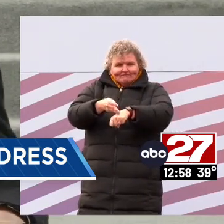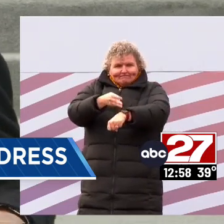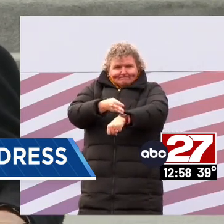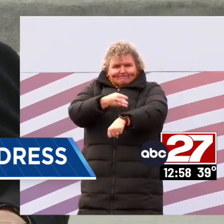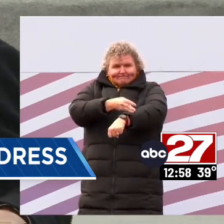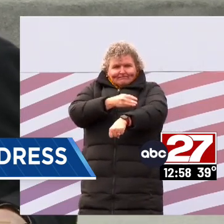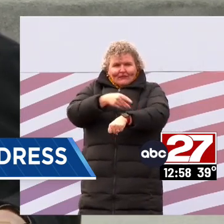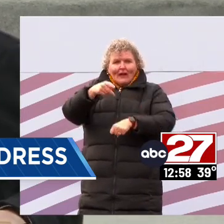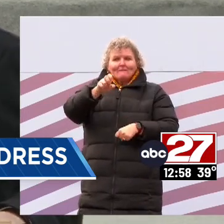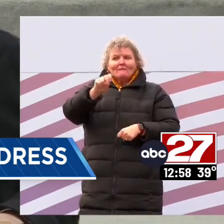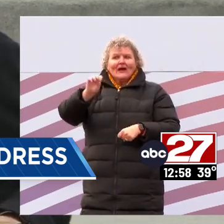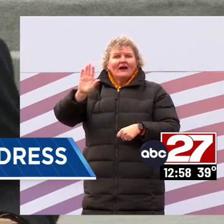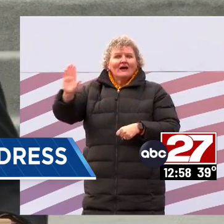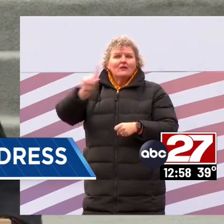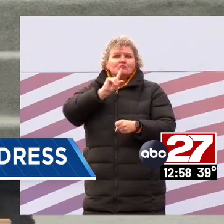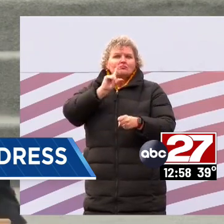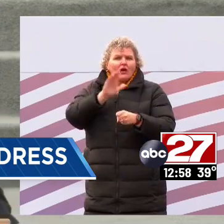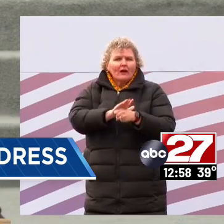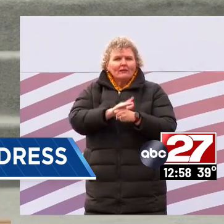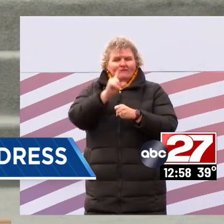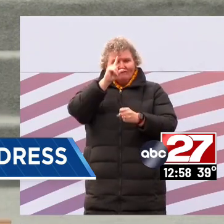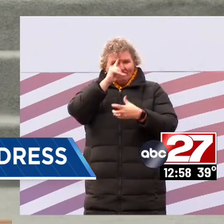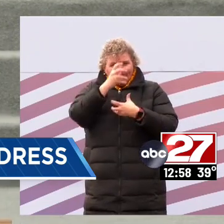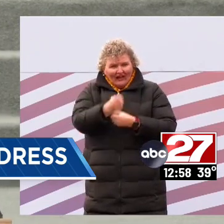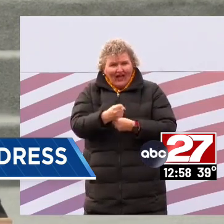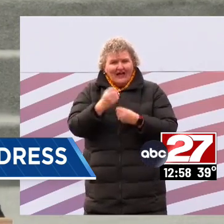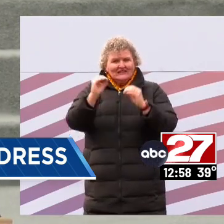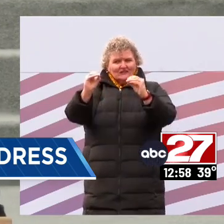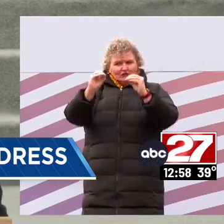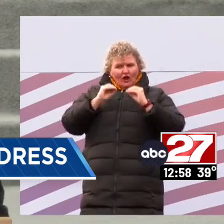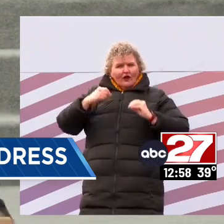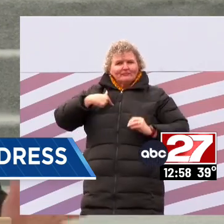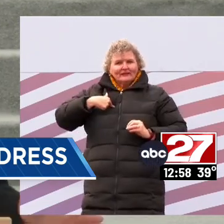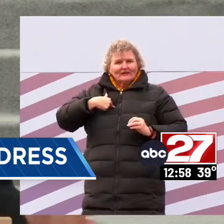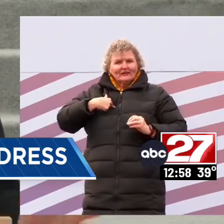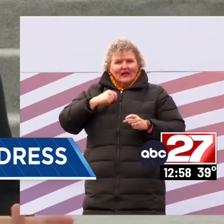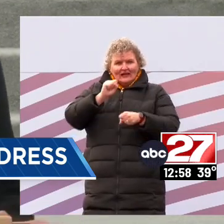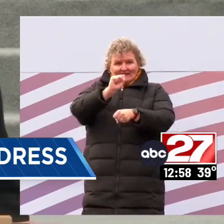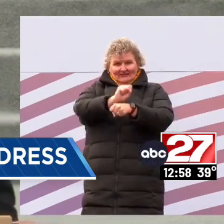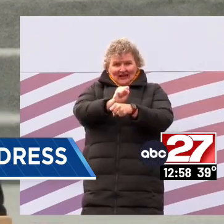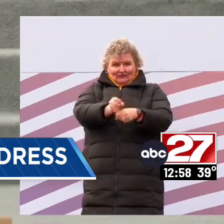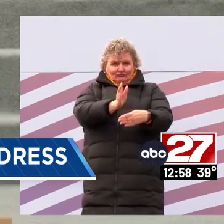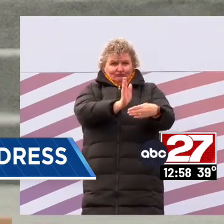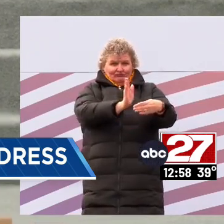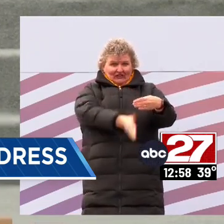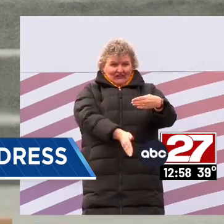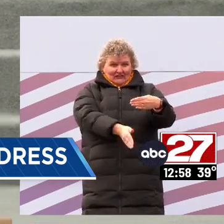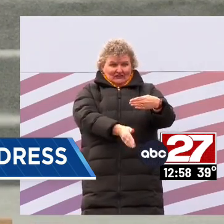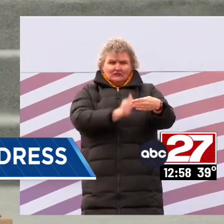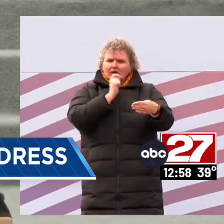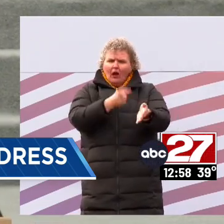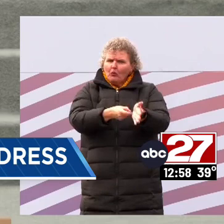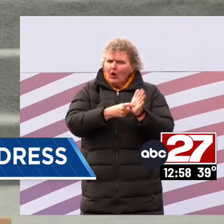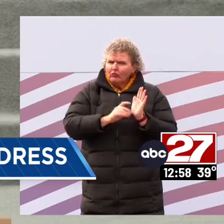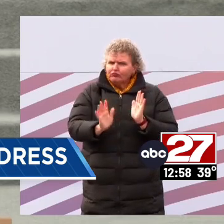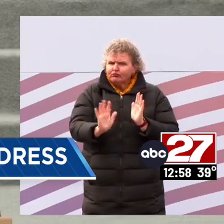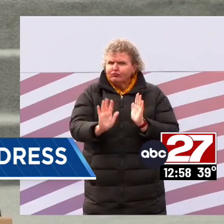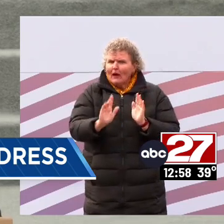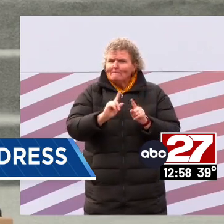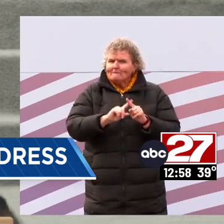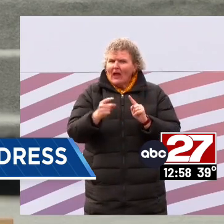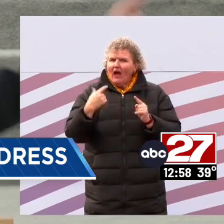teaches me that no one is required to complete the task, but neither are we free to refrain from